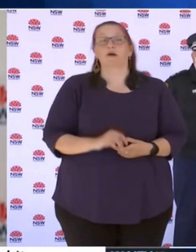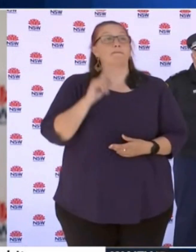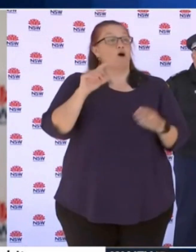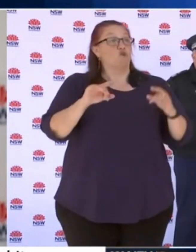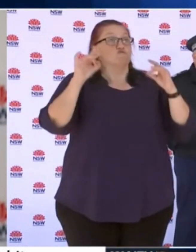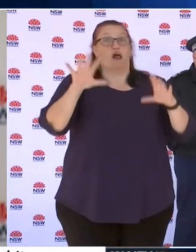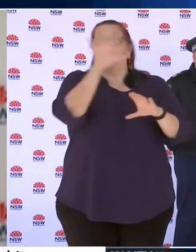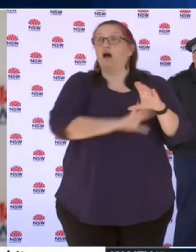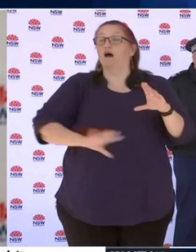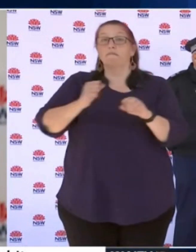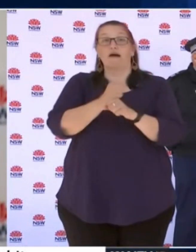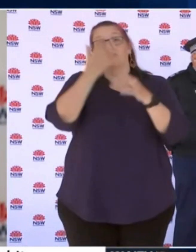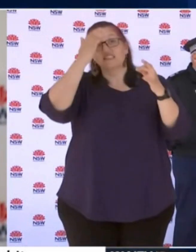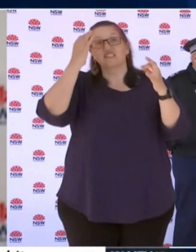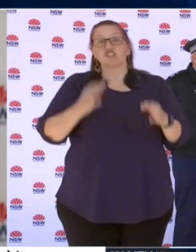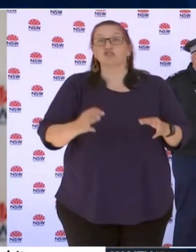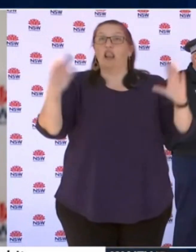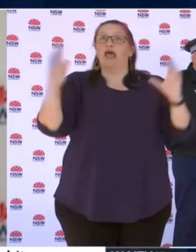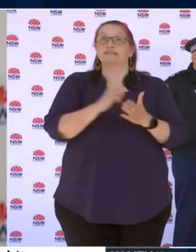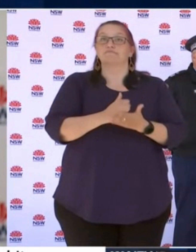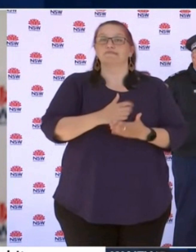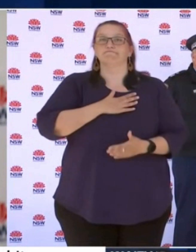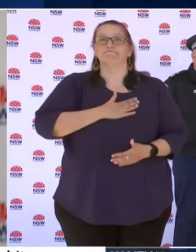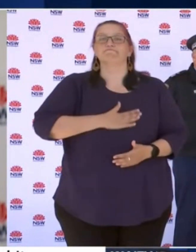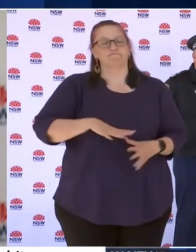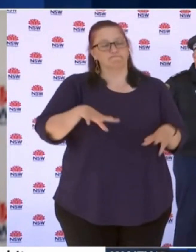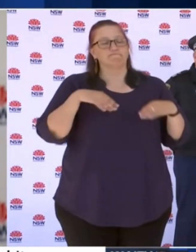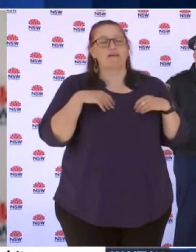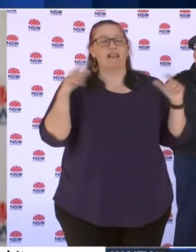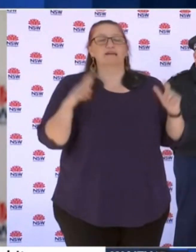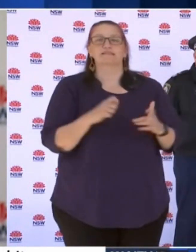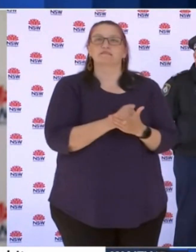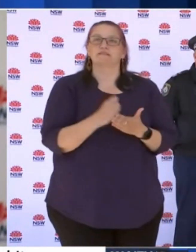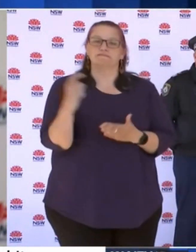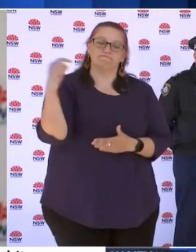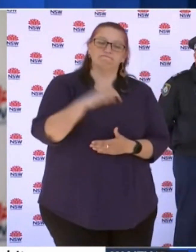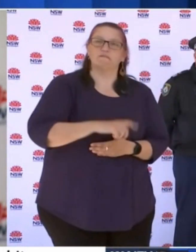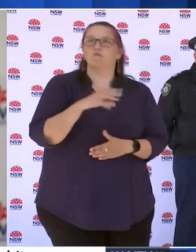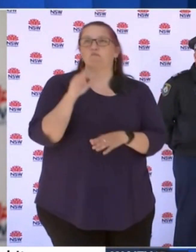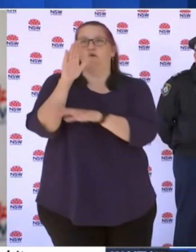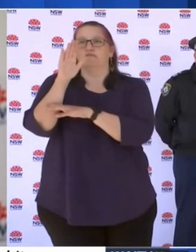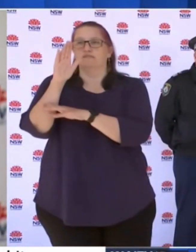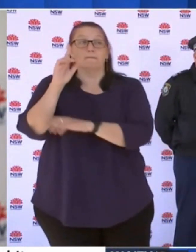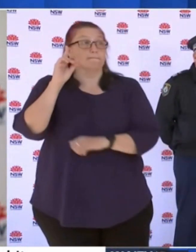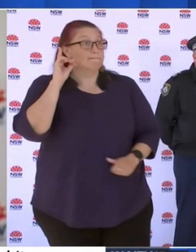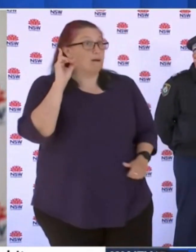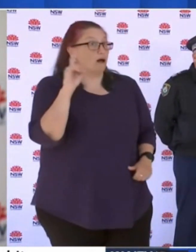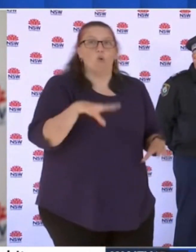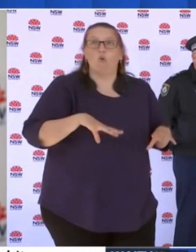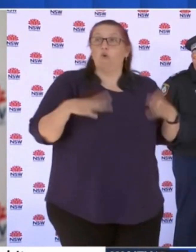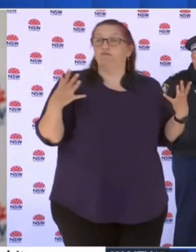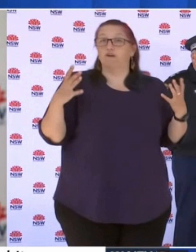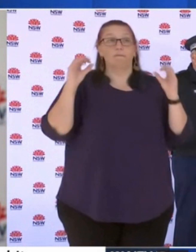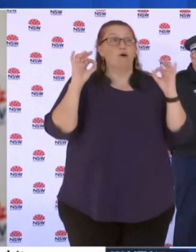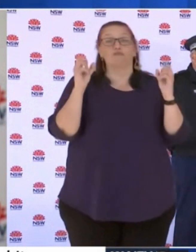about reducing those numbers, we will also do that. But I just want to really stress, it doesn't mean mistakes aren't going to happen, either here or in any other